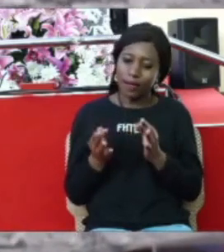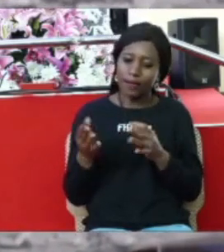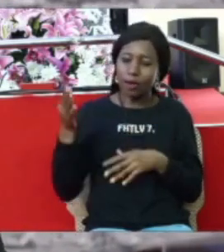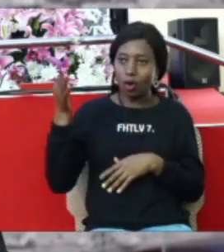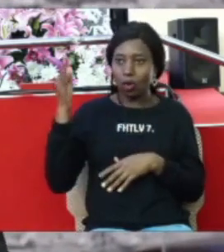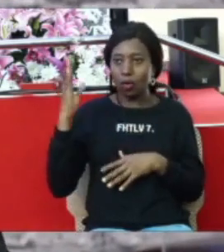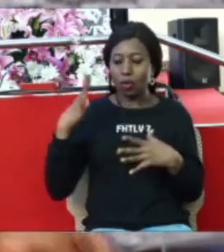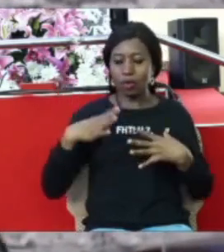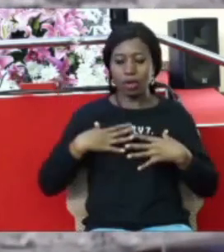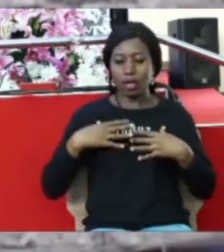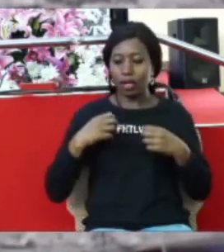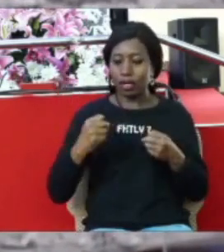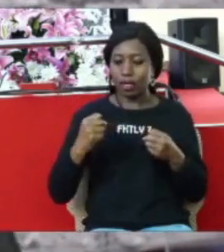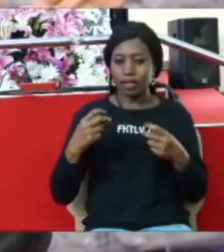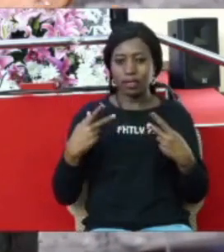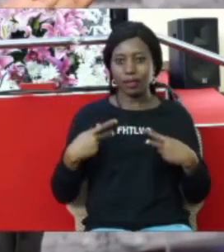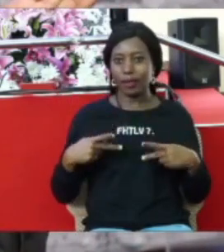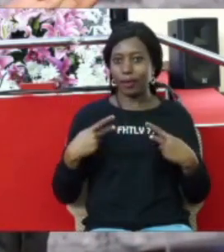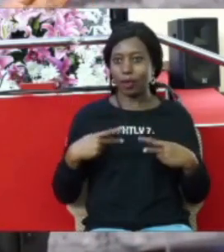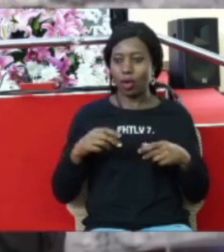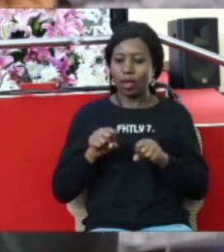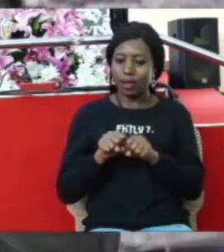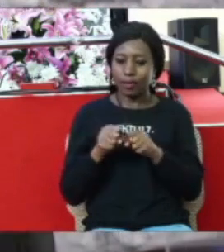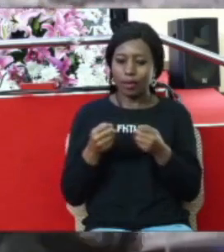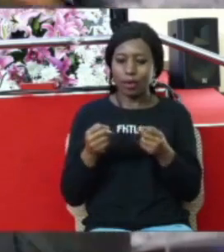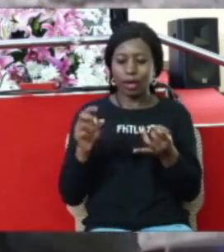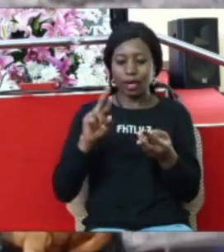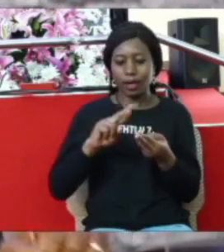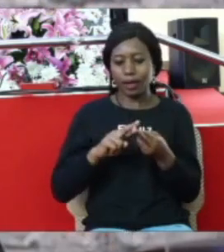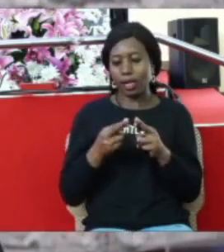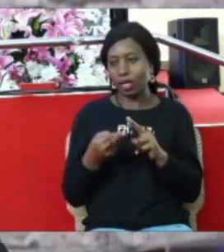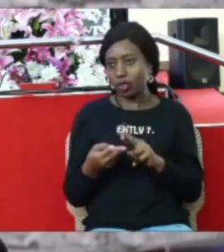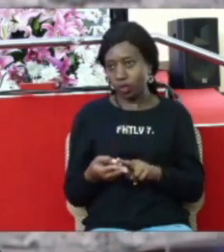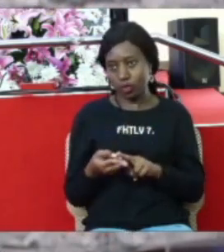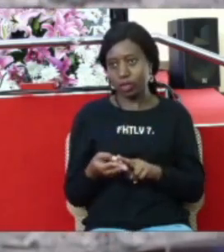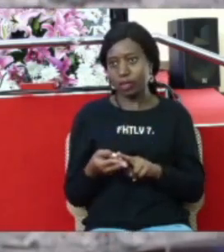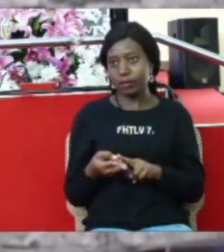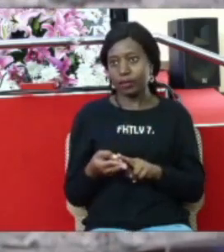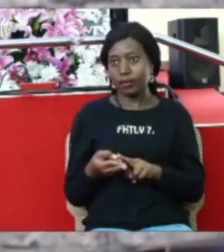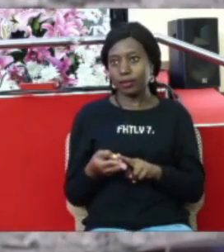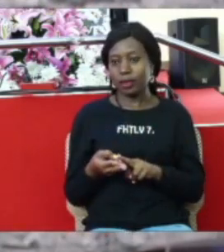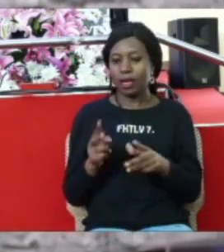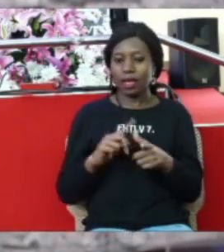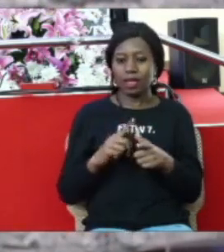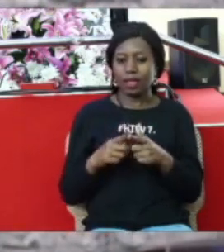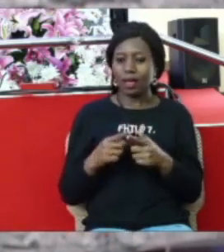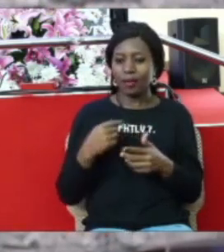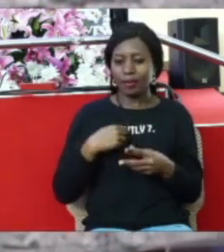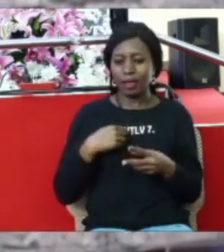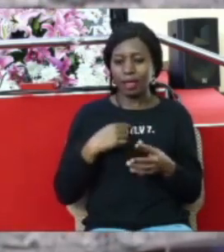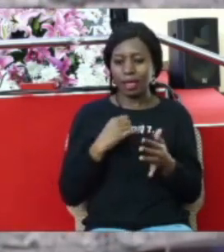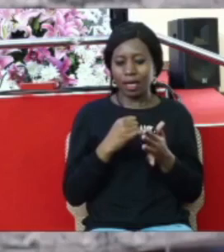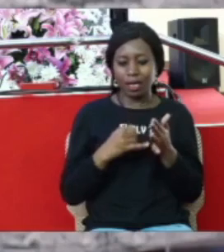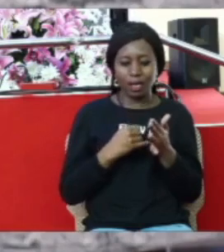people, broken bones, God mends. If God does that, I'm not a technician. I will open